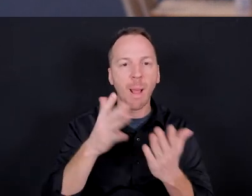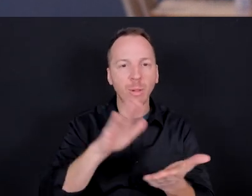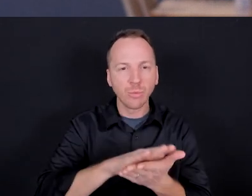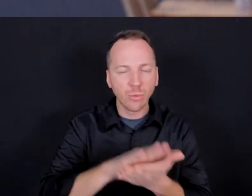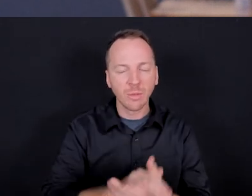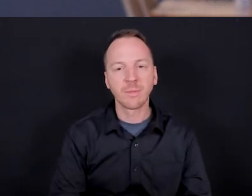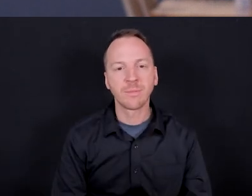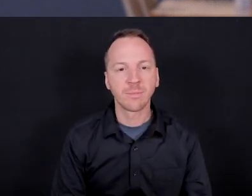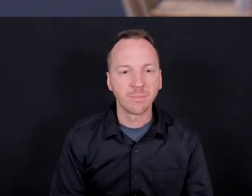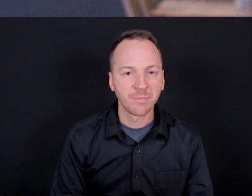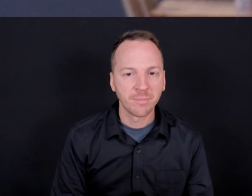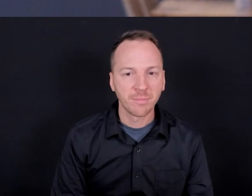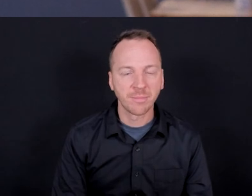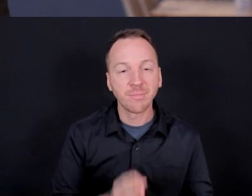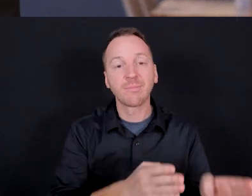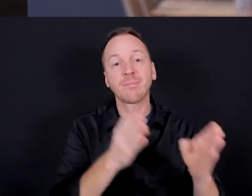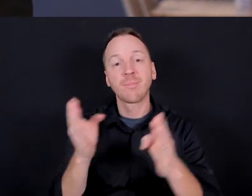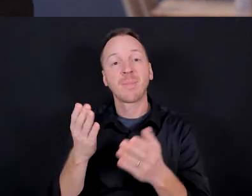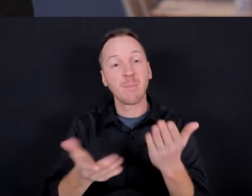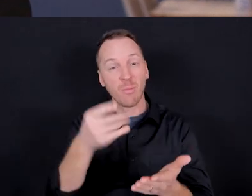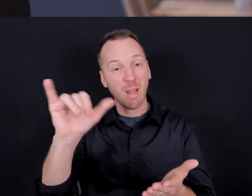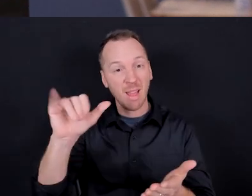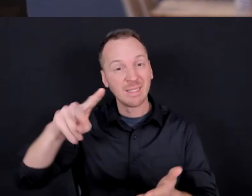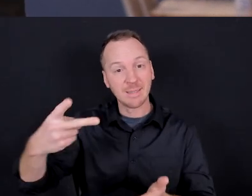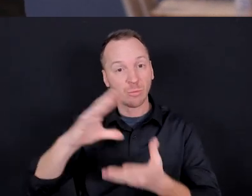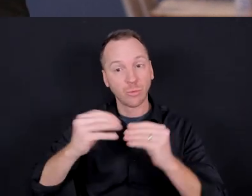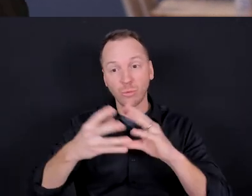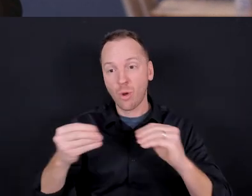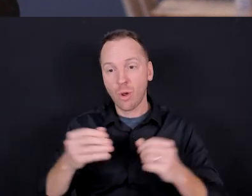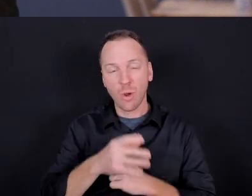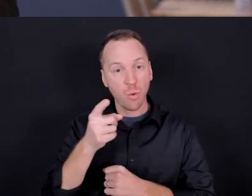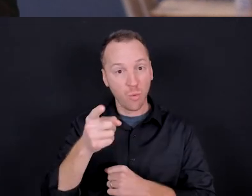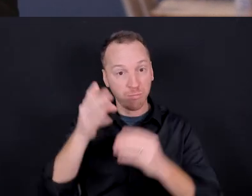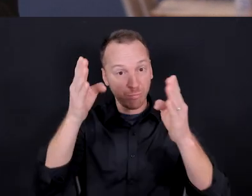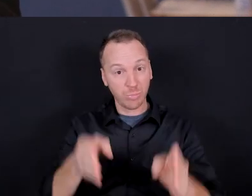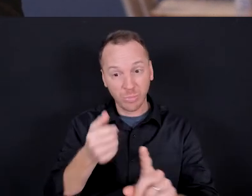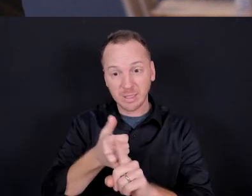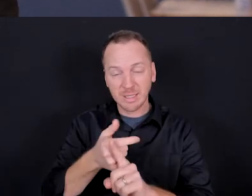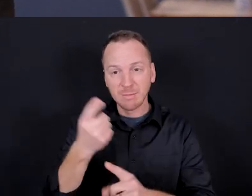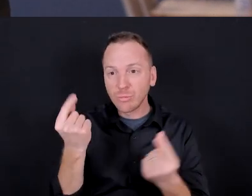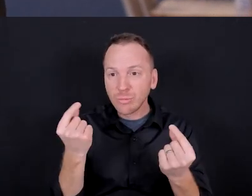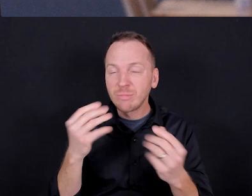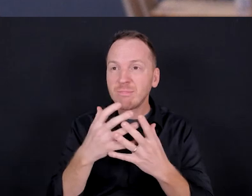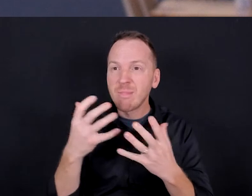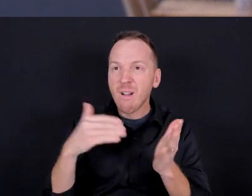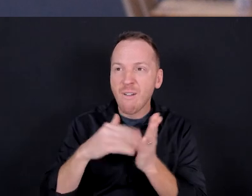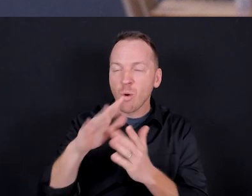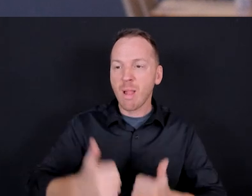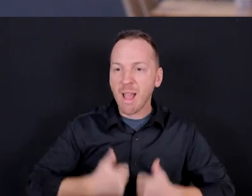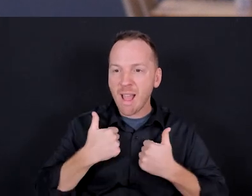school. Or maybe you're like the second story where you're a person that spent a large part of your